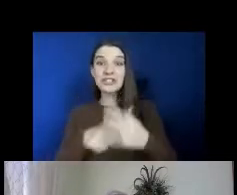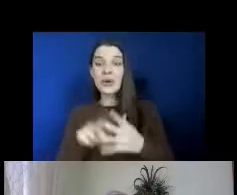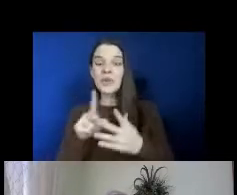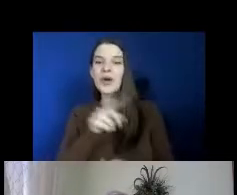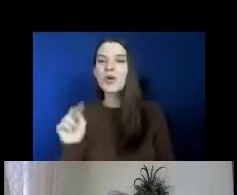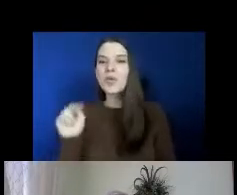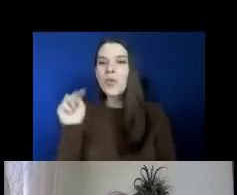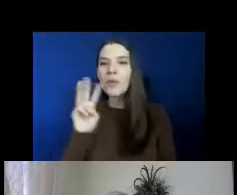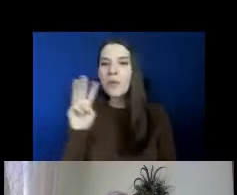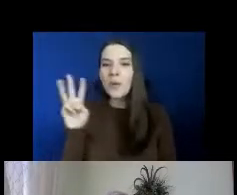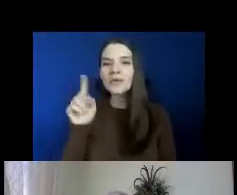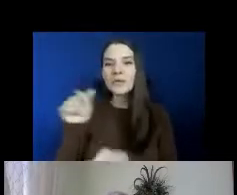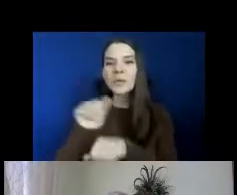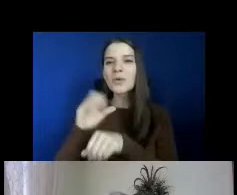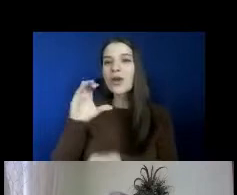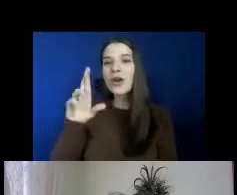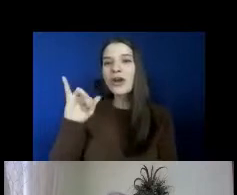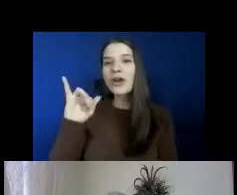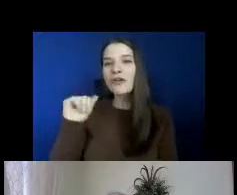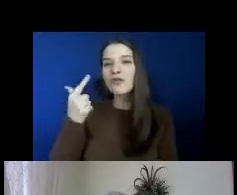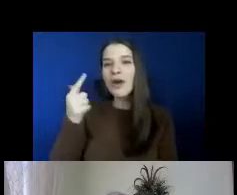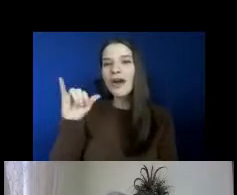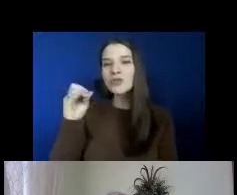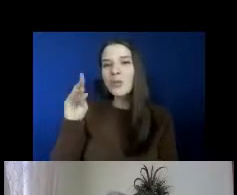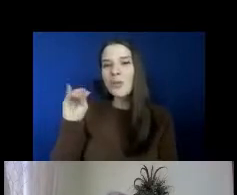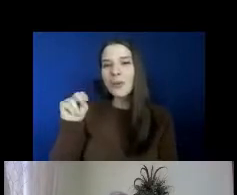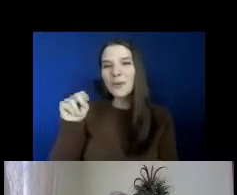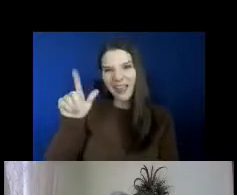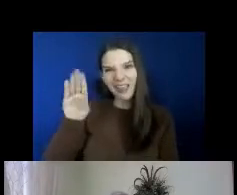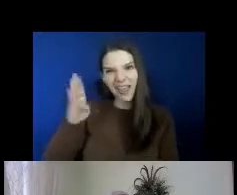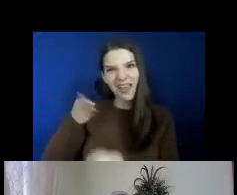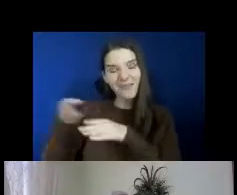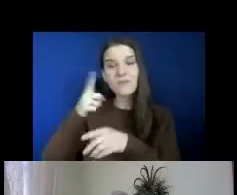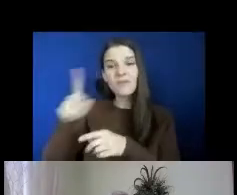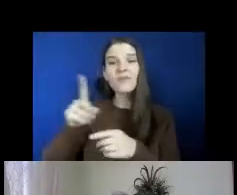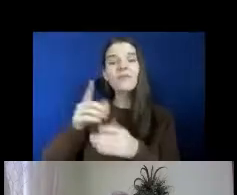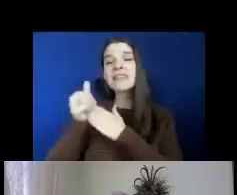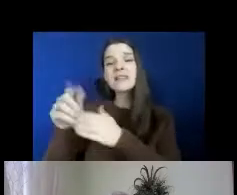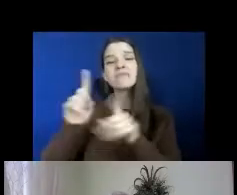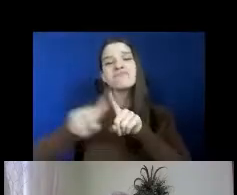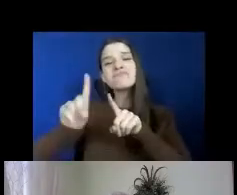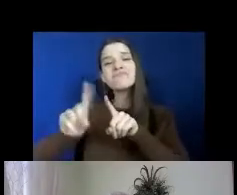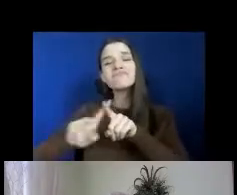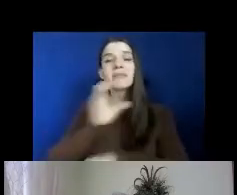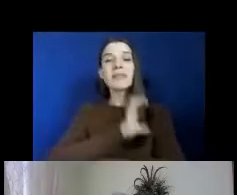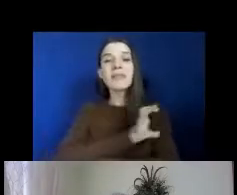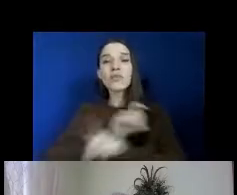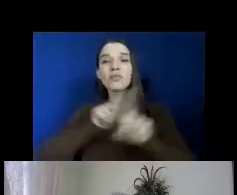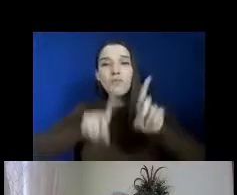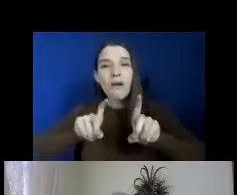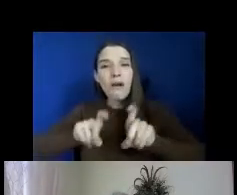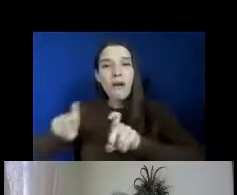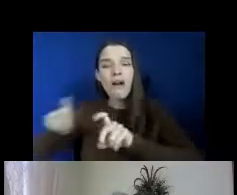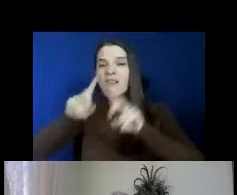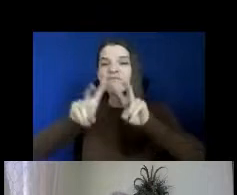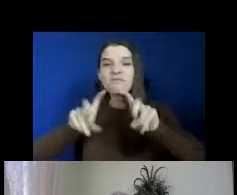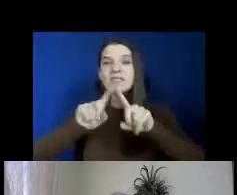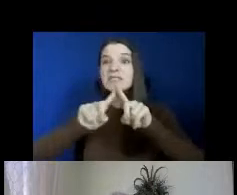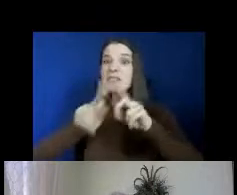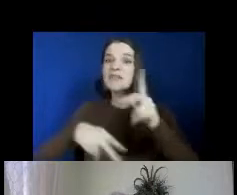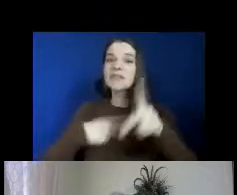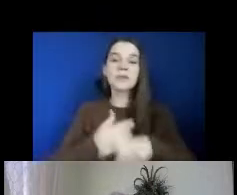Northwestern working in Craig Jordan's lab. And she has been a leader of numerous clinical trials looking at all types of breast cancer,